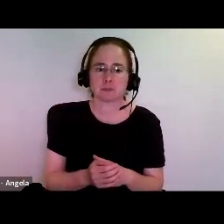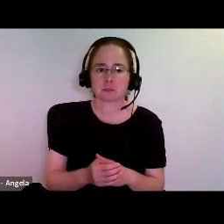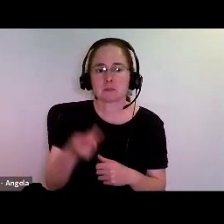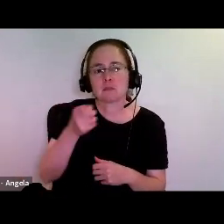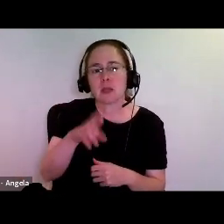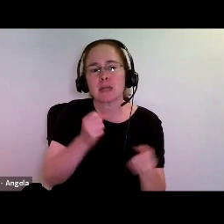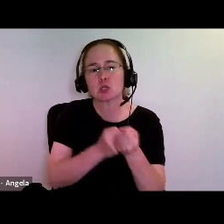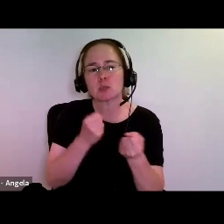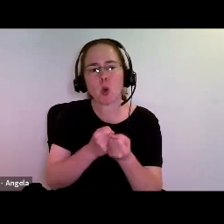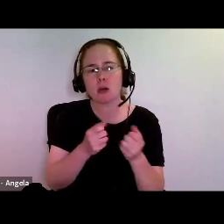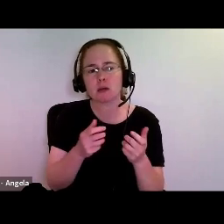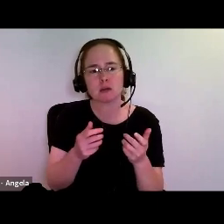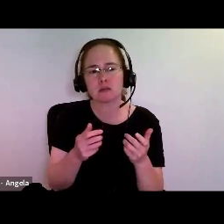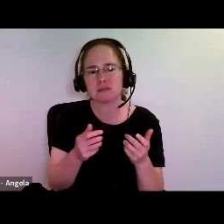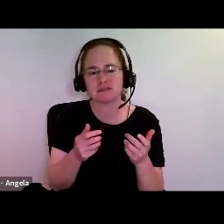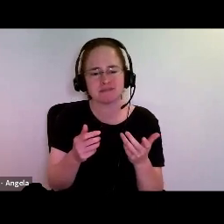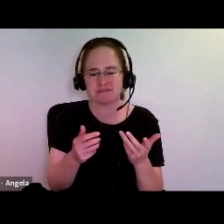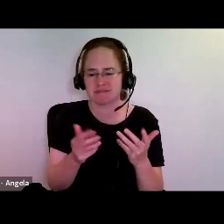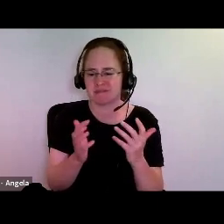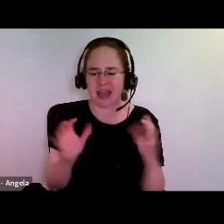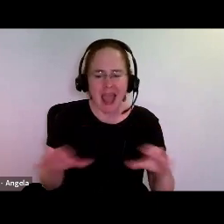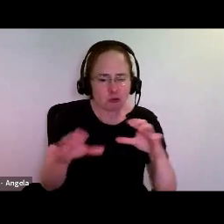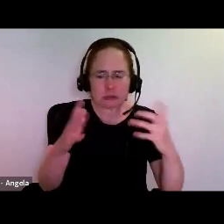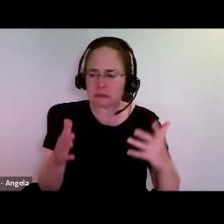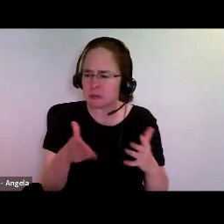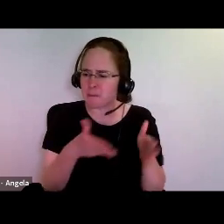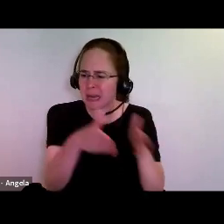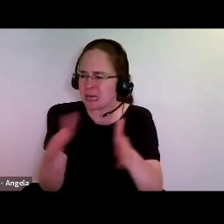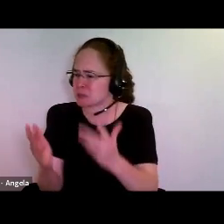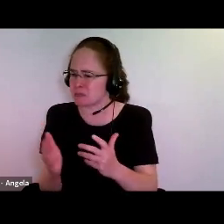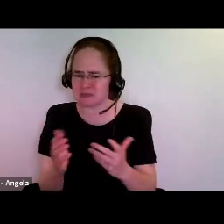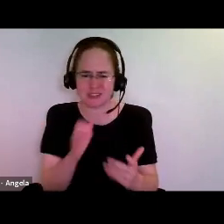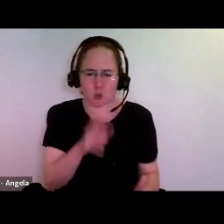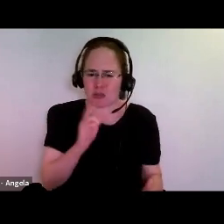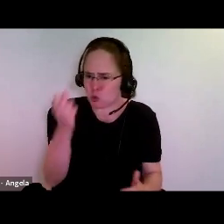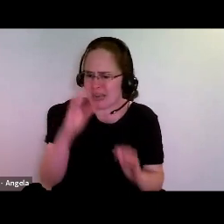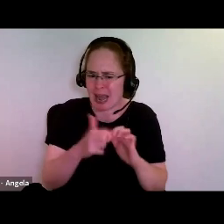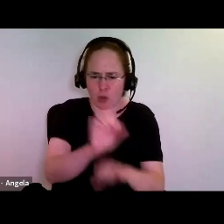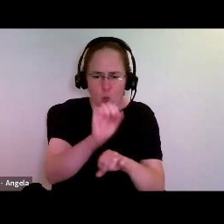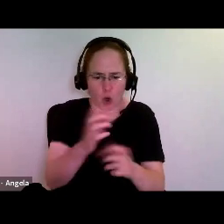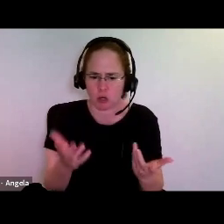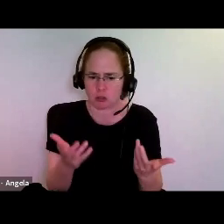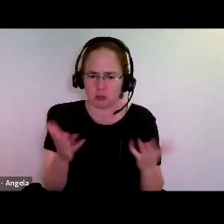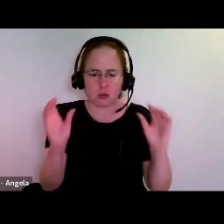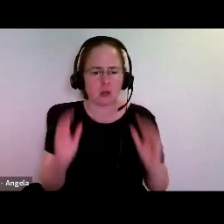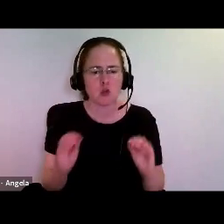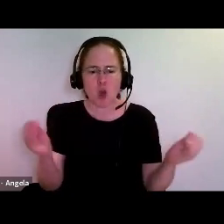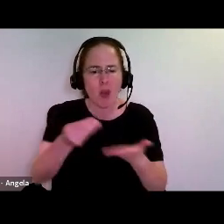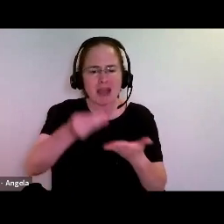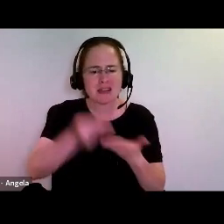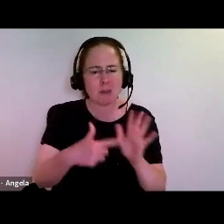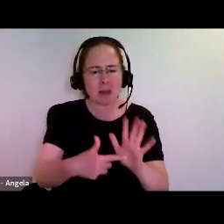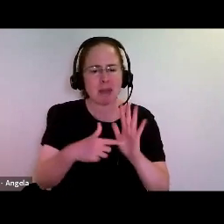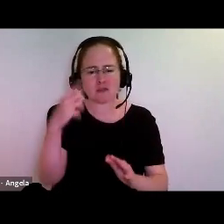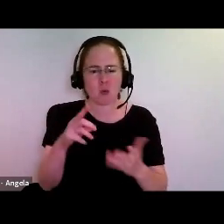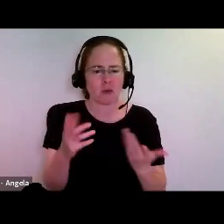is what makes it work, are not well understood. And we don't have a real economic model for the design architecture and